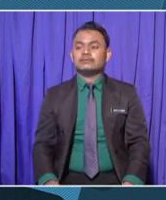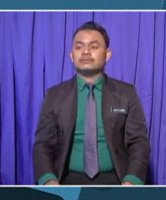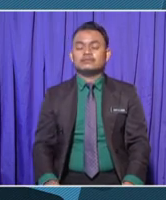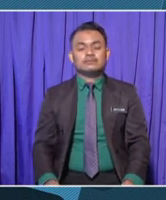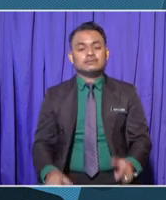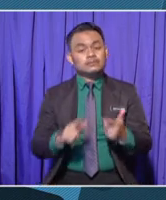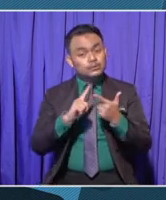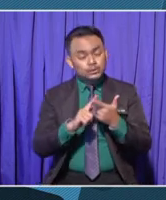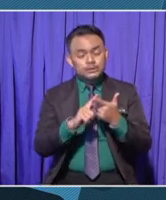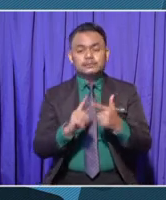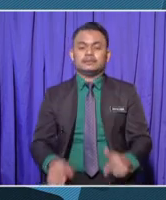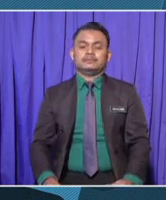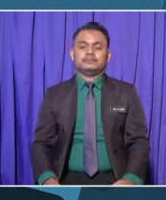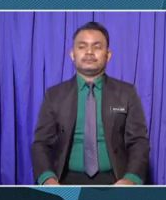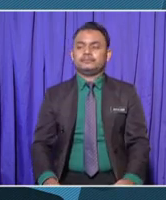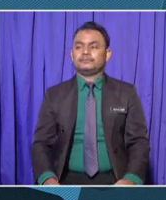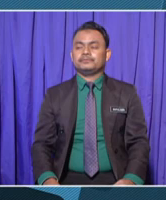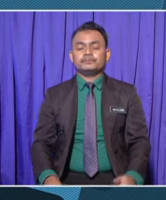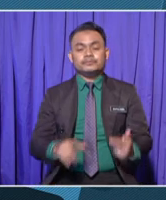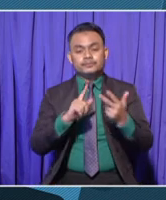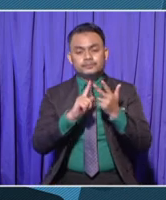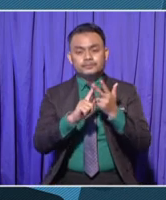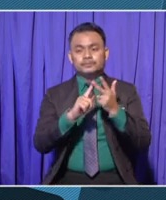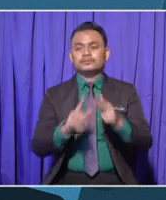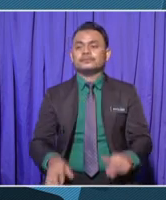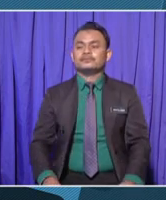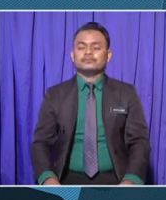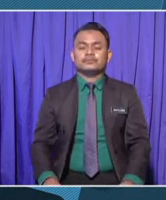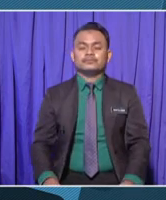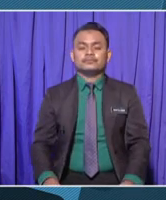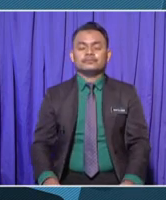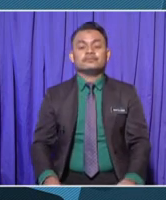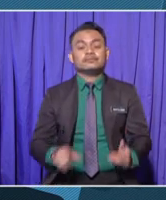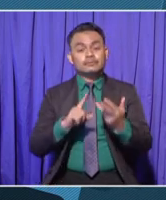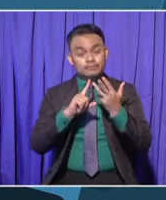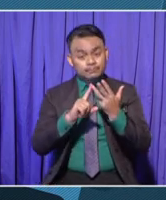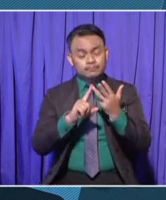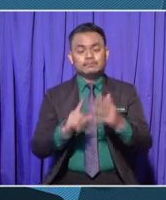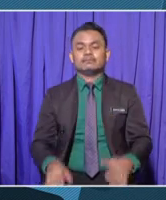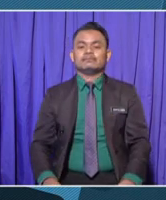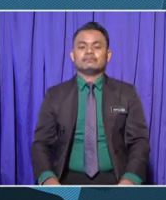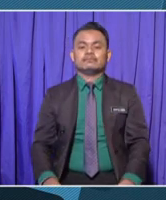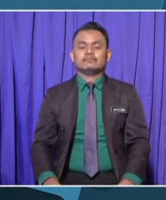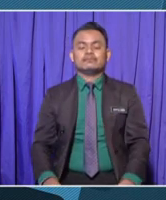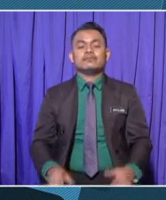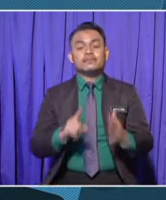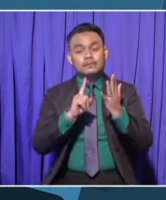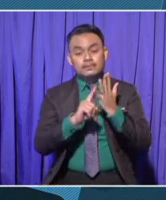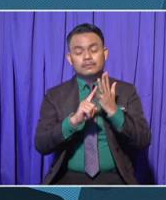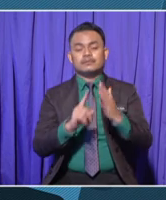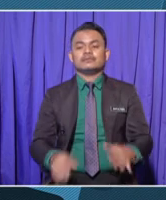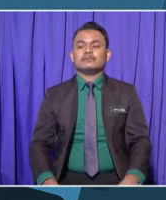U-shaped magnet, horseshoe magnet, ring magnet, cylinder